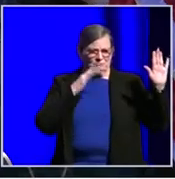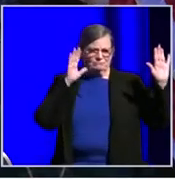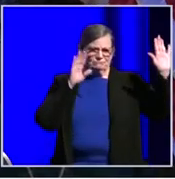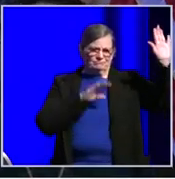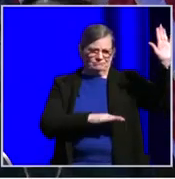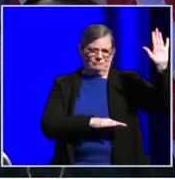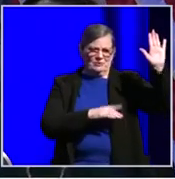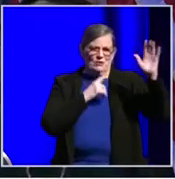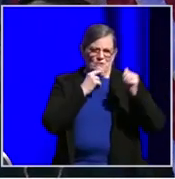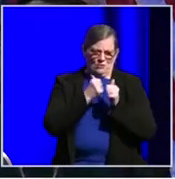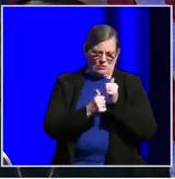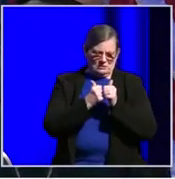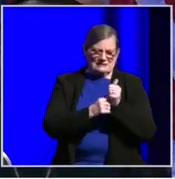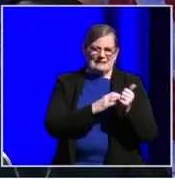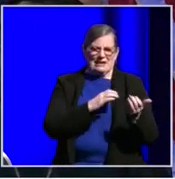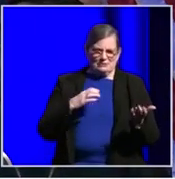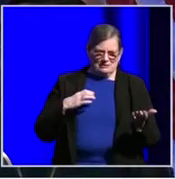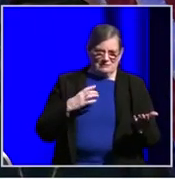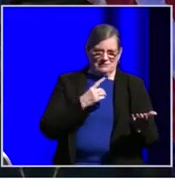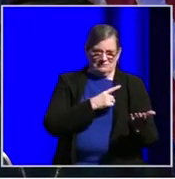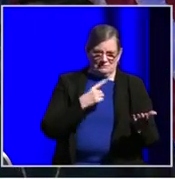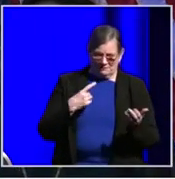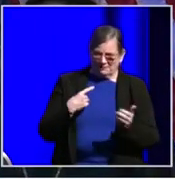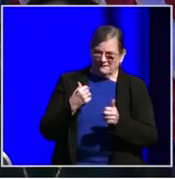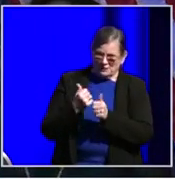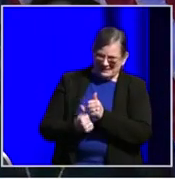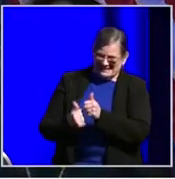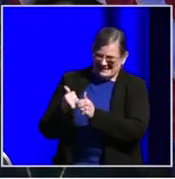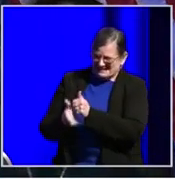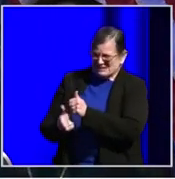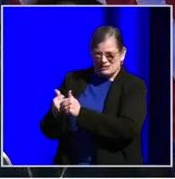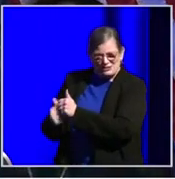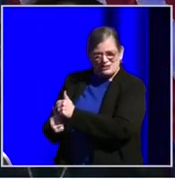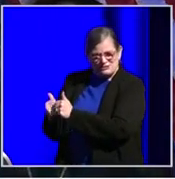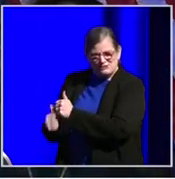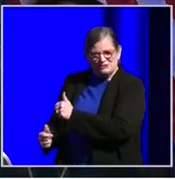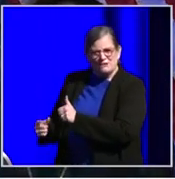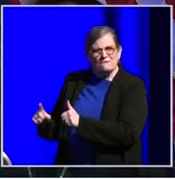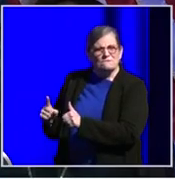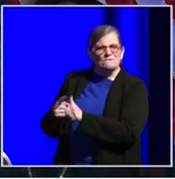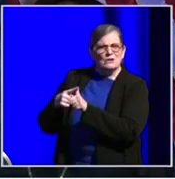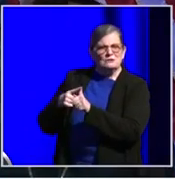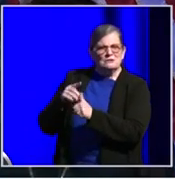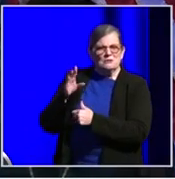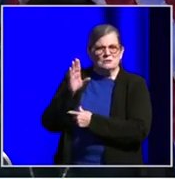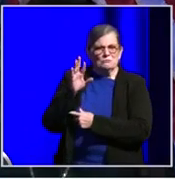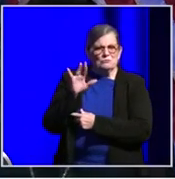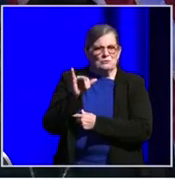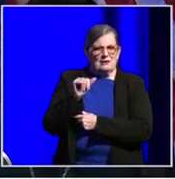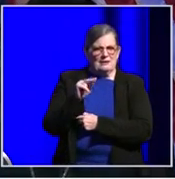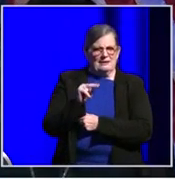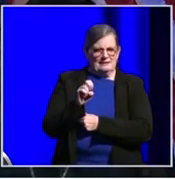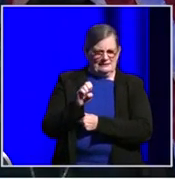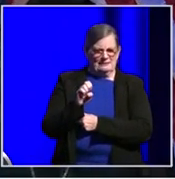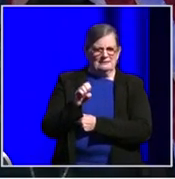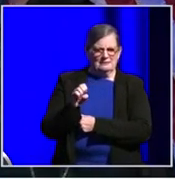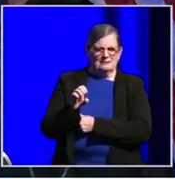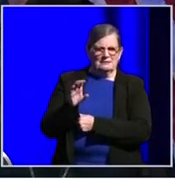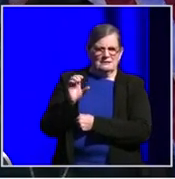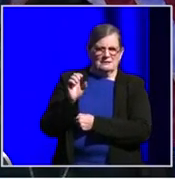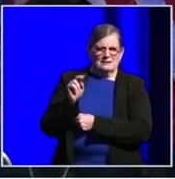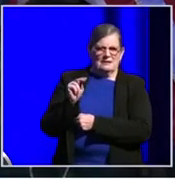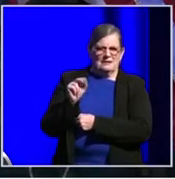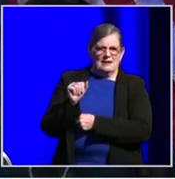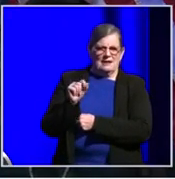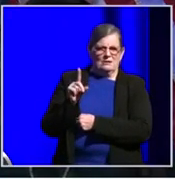member who is receiving the oath of office today, beginning with the Honorable Brianne K. Nadeau, the council member of Ward 1.